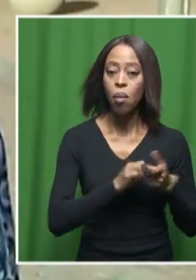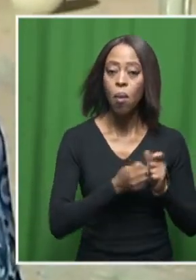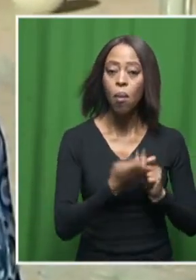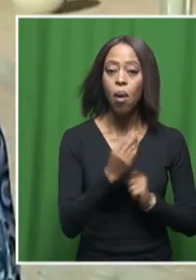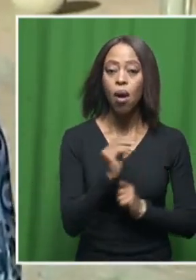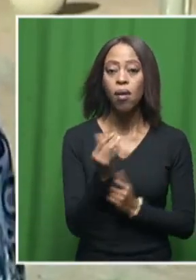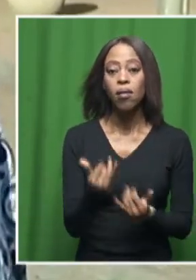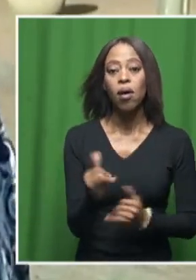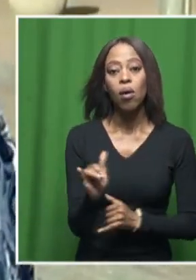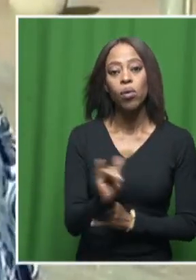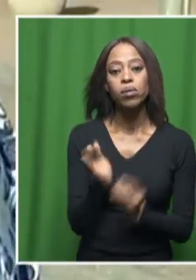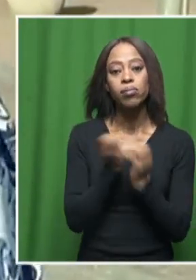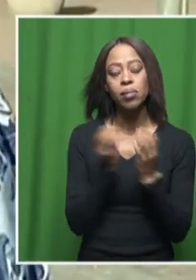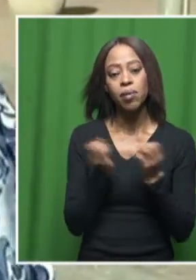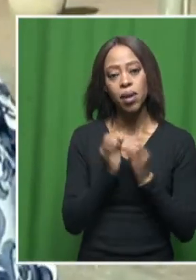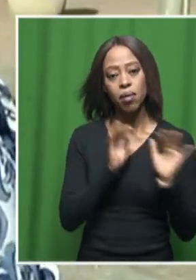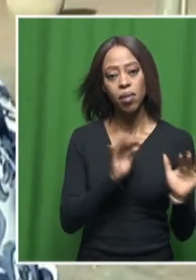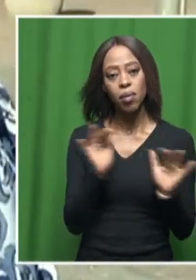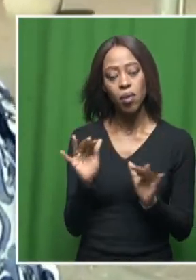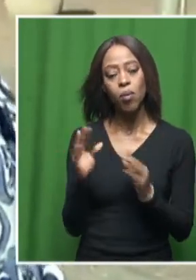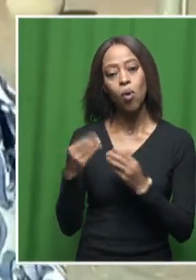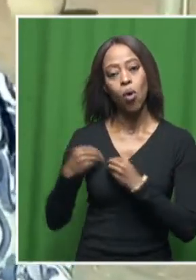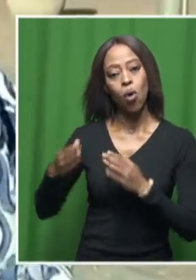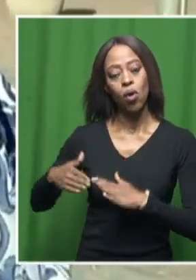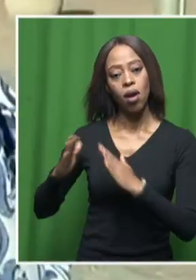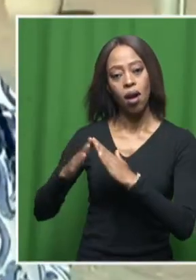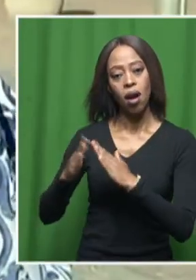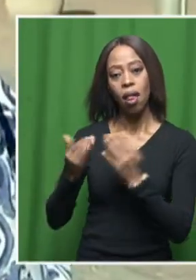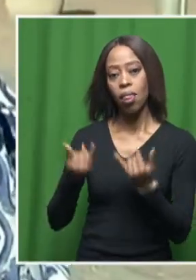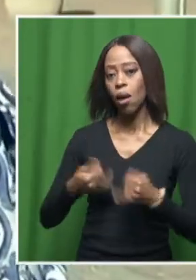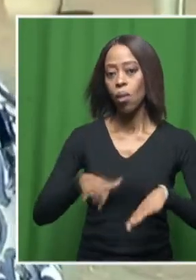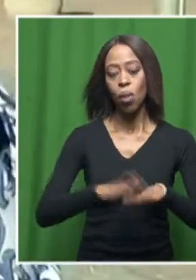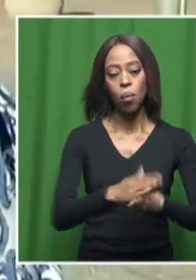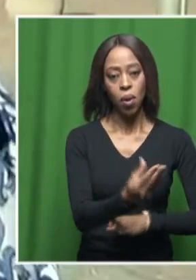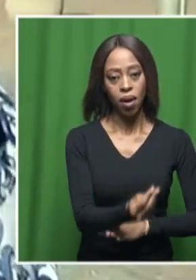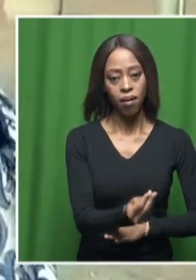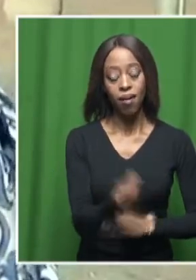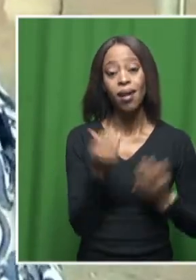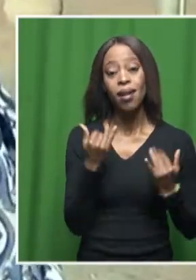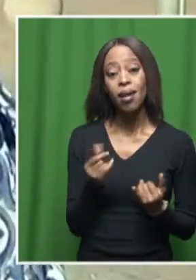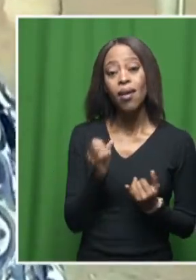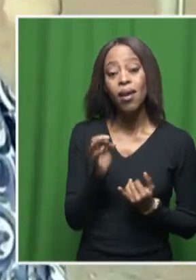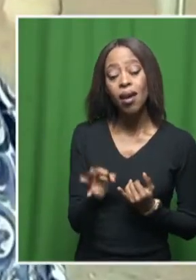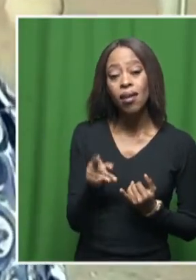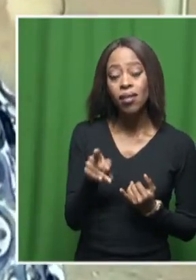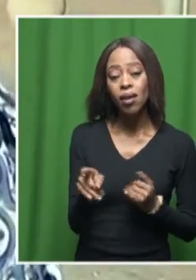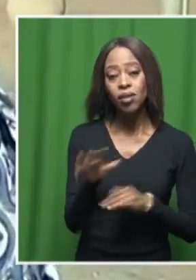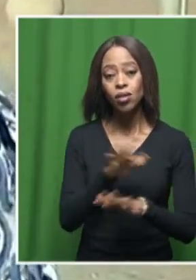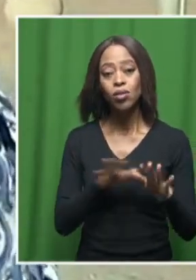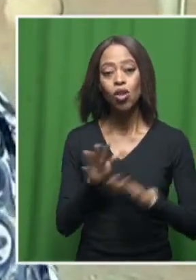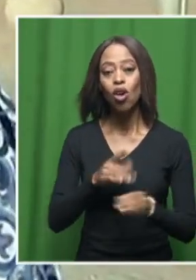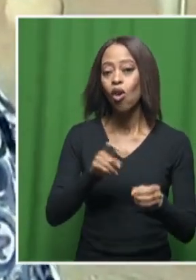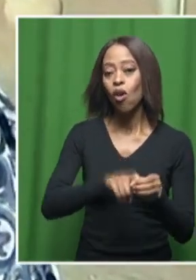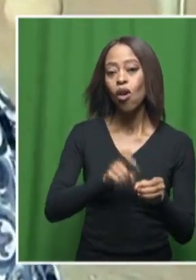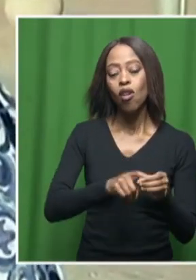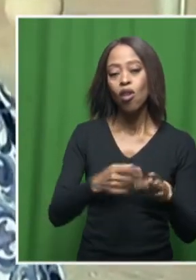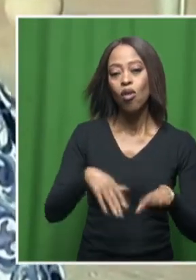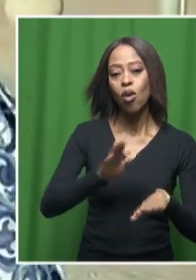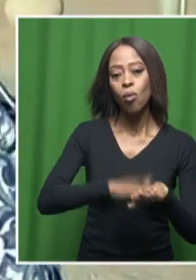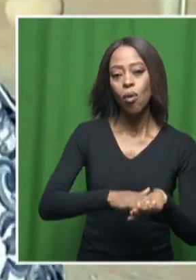we have a lot of people who previously owned houses, now do not have houses. Now when they're in that category, they no longer qualify for